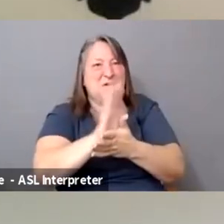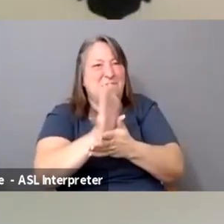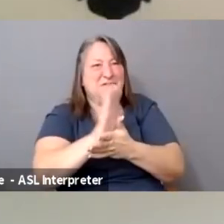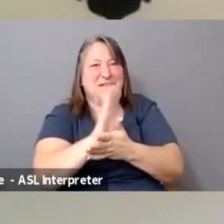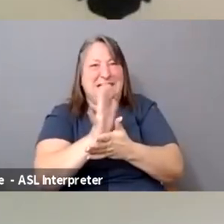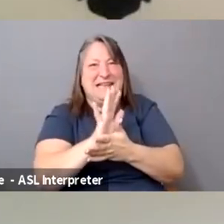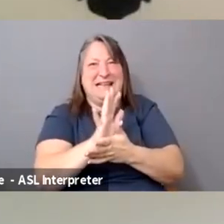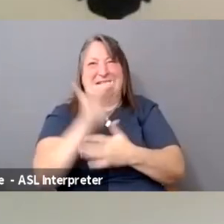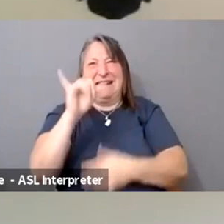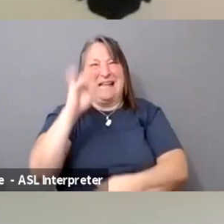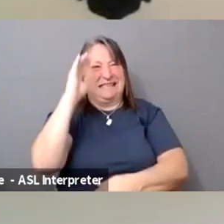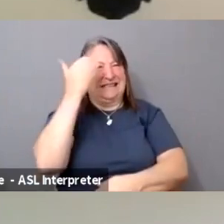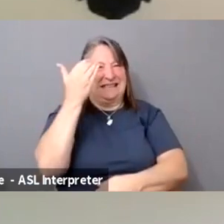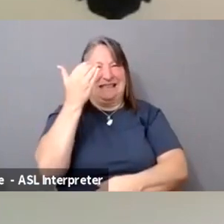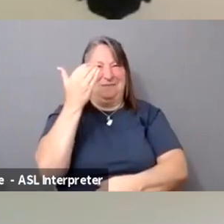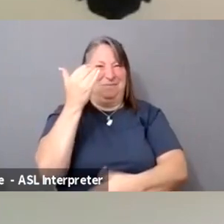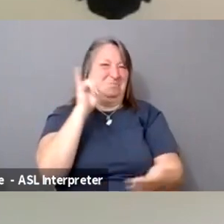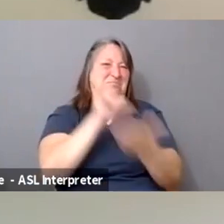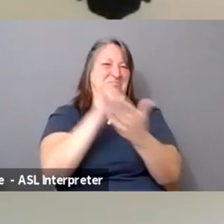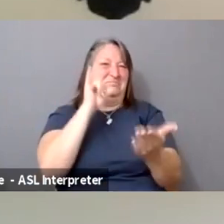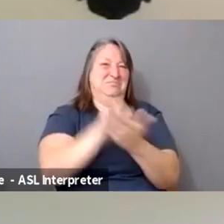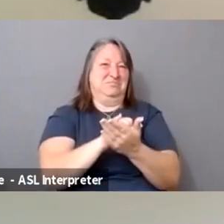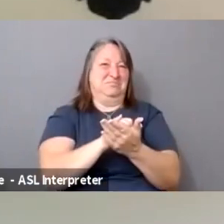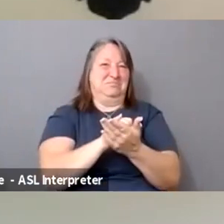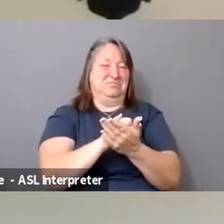seemed so far out of reach.